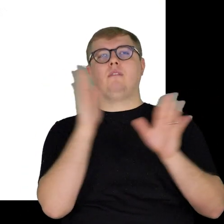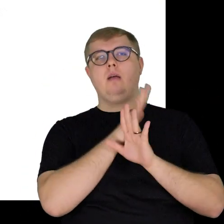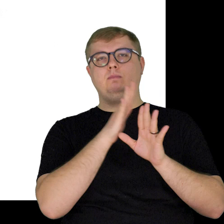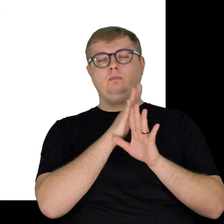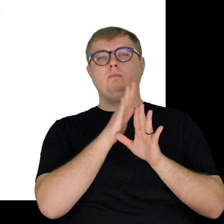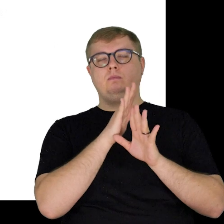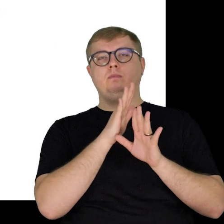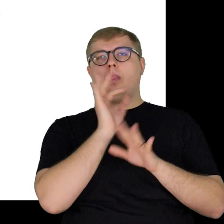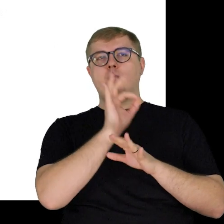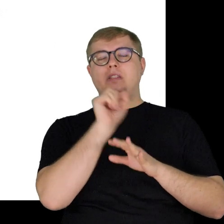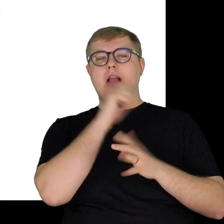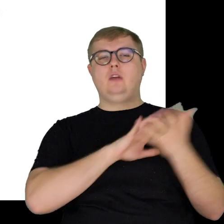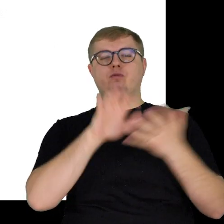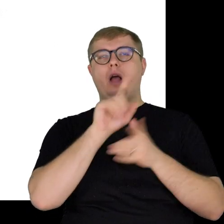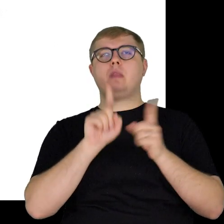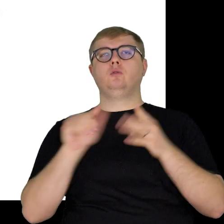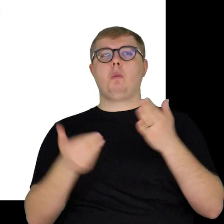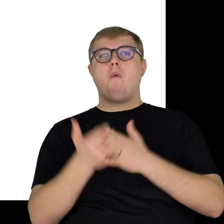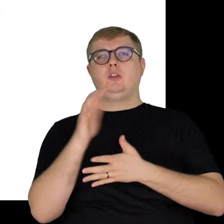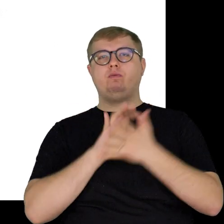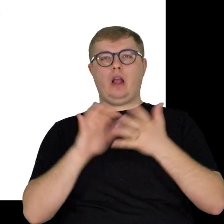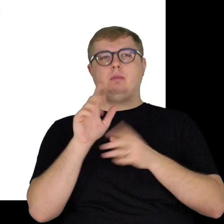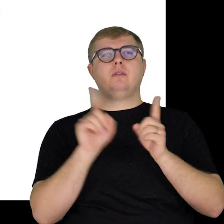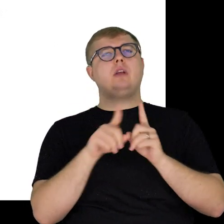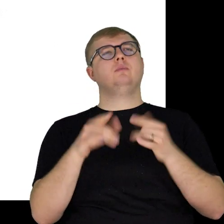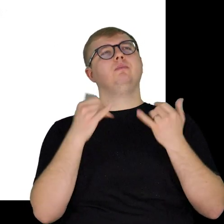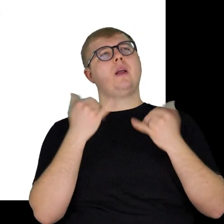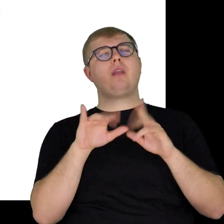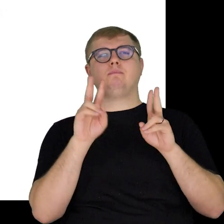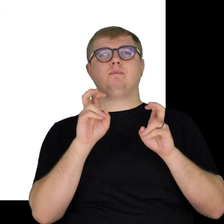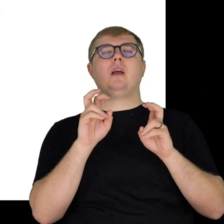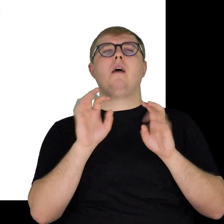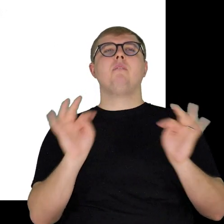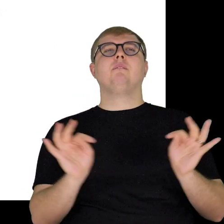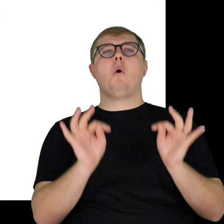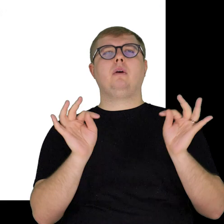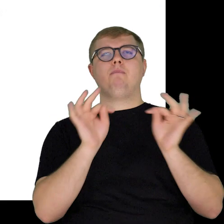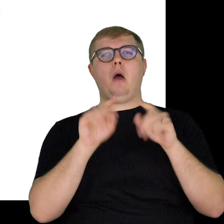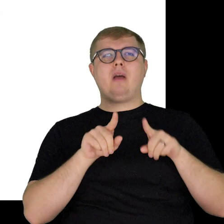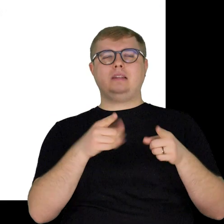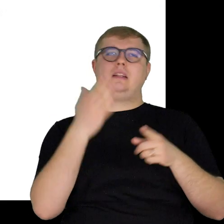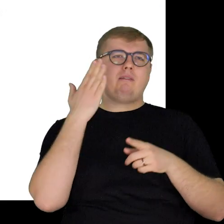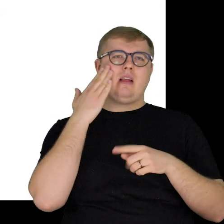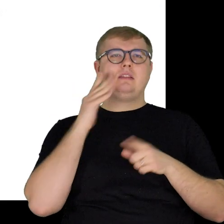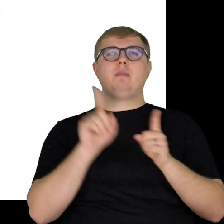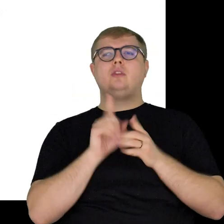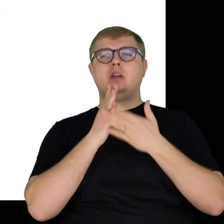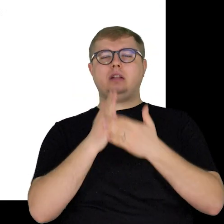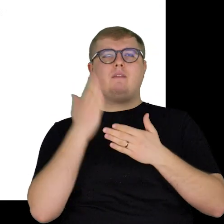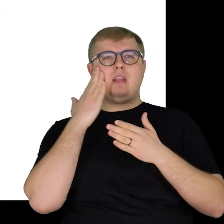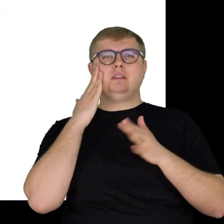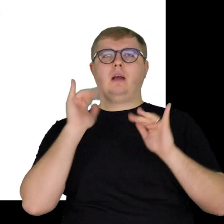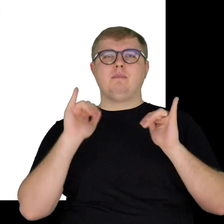taxonomy. You can see these are sort of forms of the way knowledge is organized and dealt with, social institutional